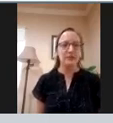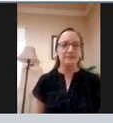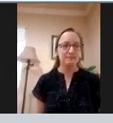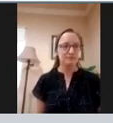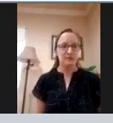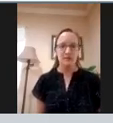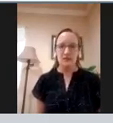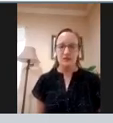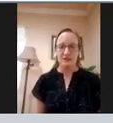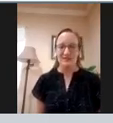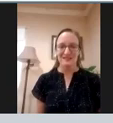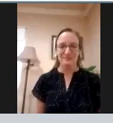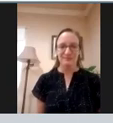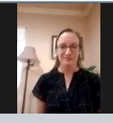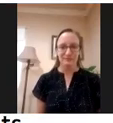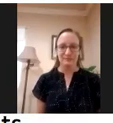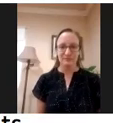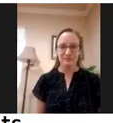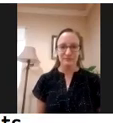the program. Next slide.